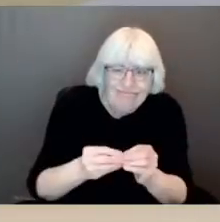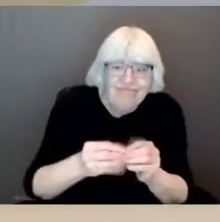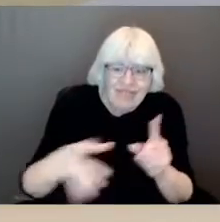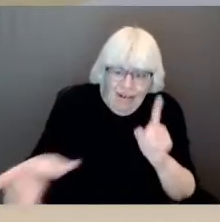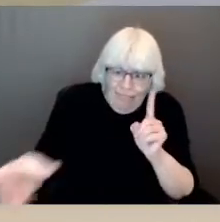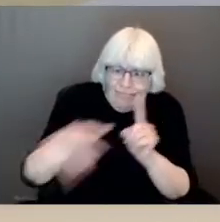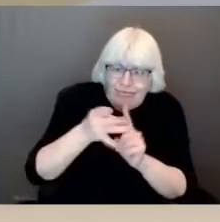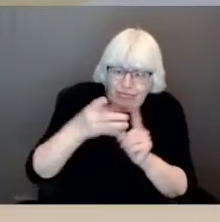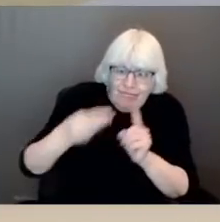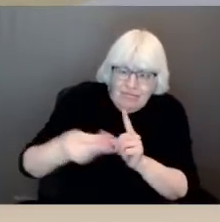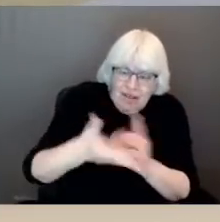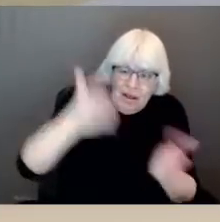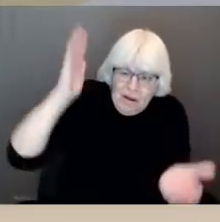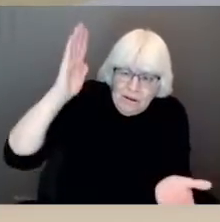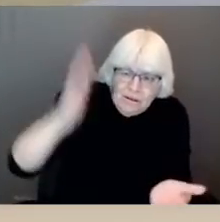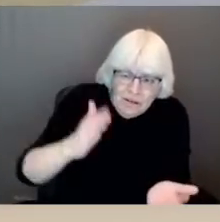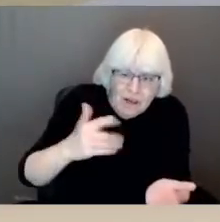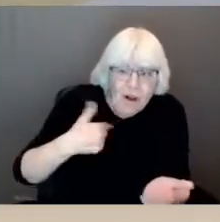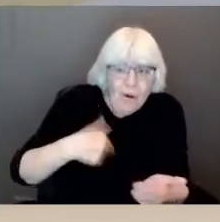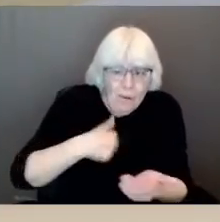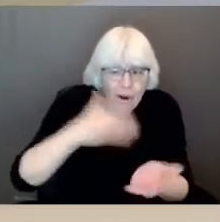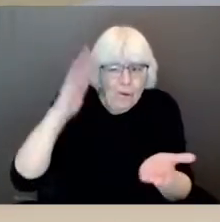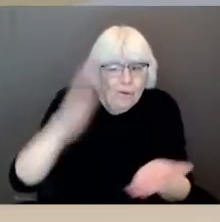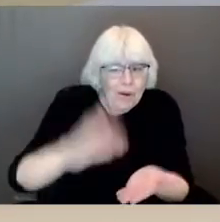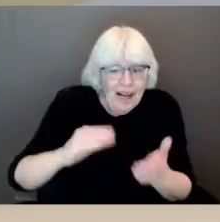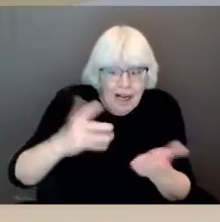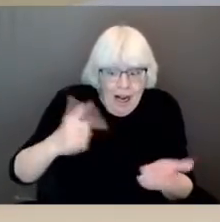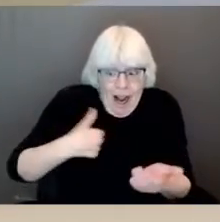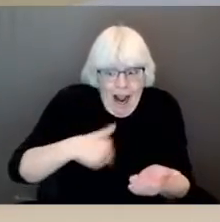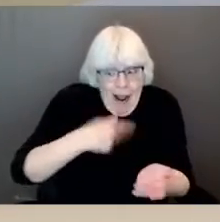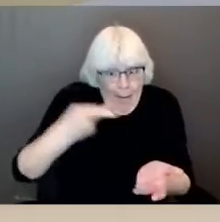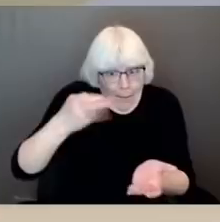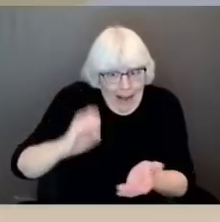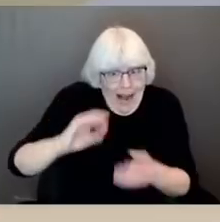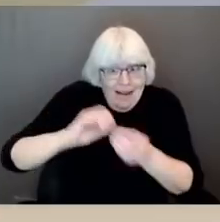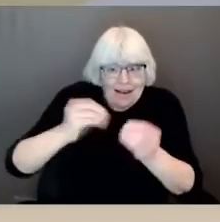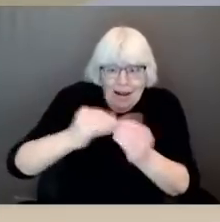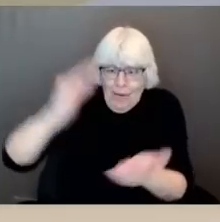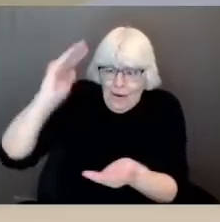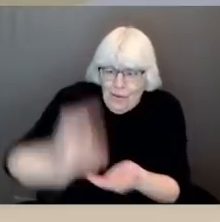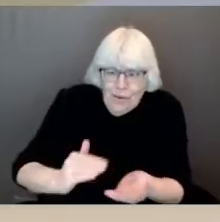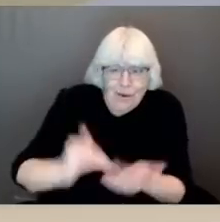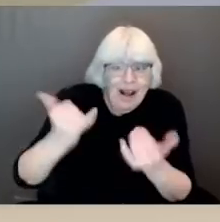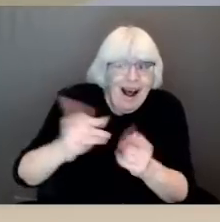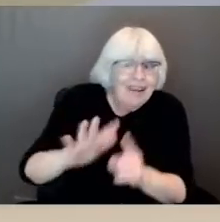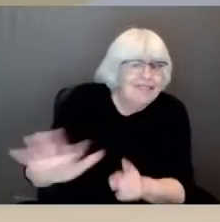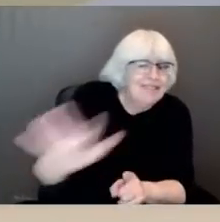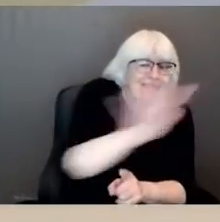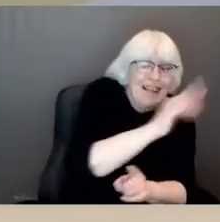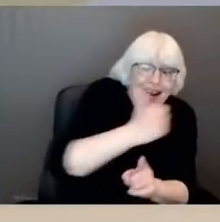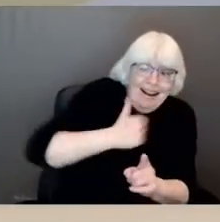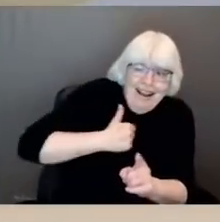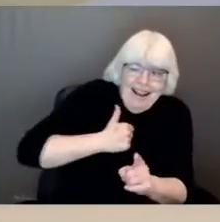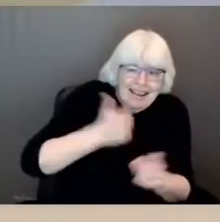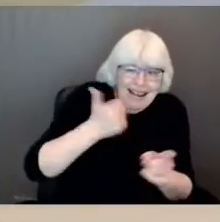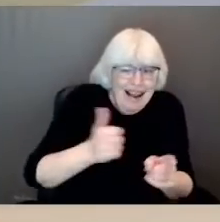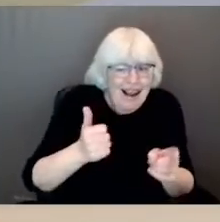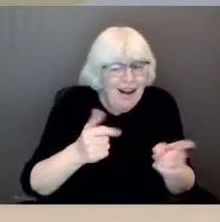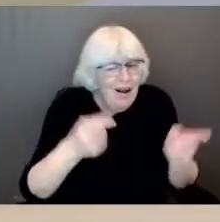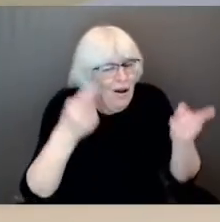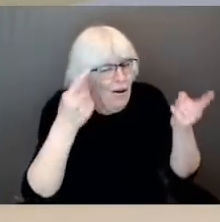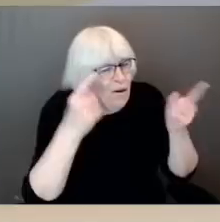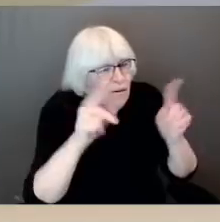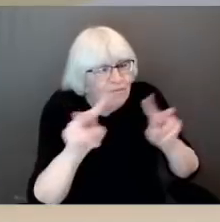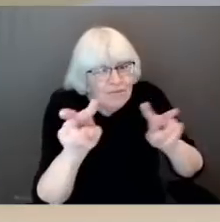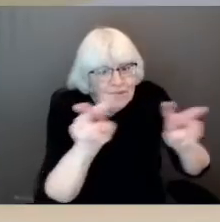But I think we'd have to look at what's happening everywhere, and as well as we've always done that, looked at what's happening in the